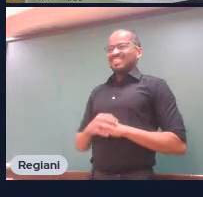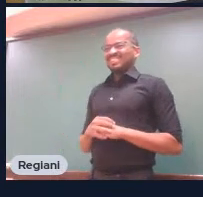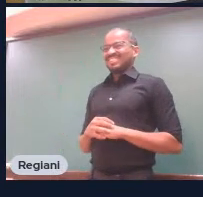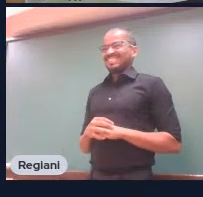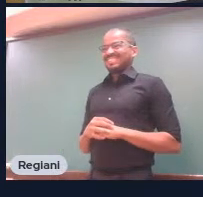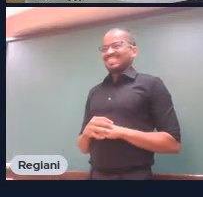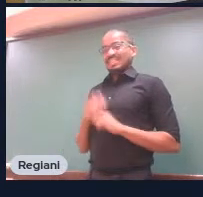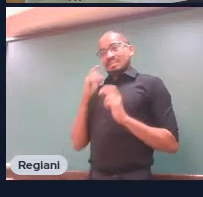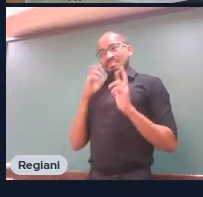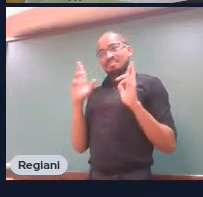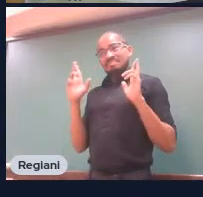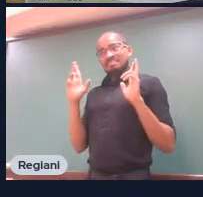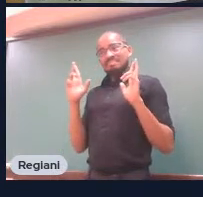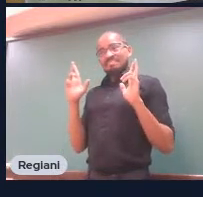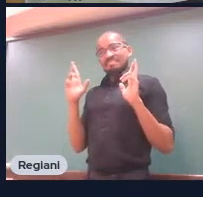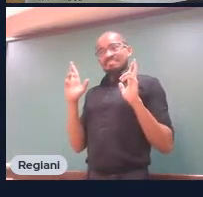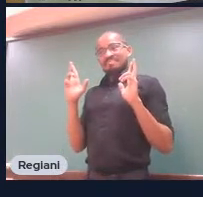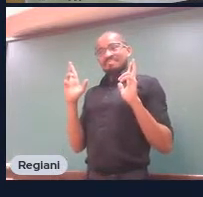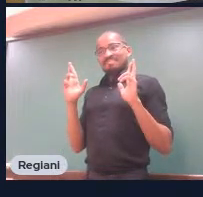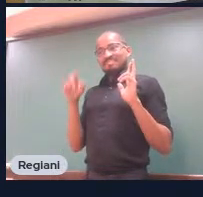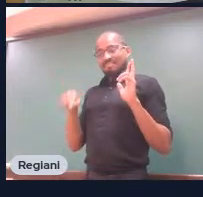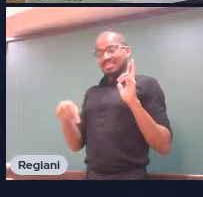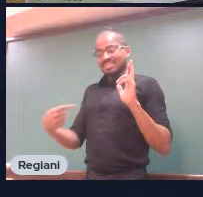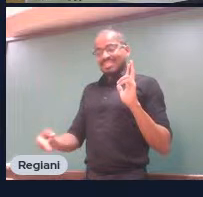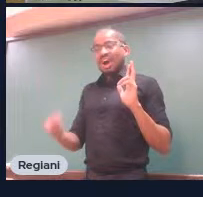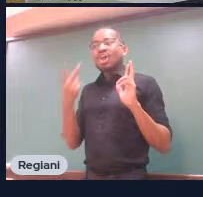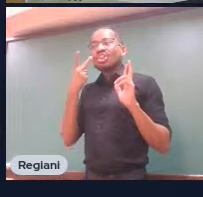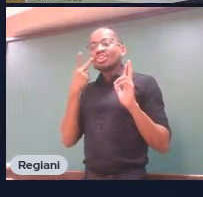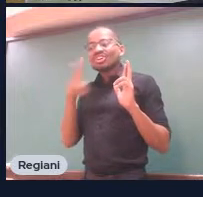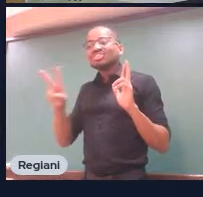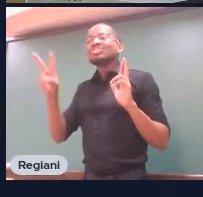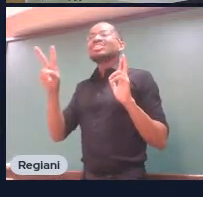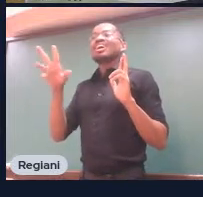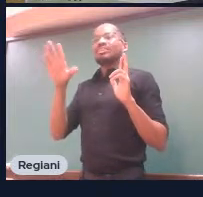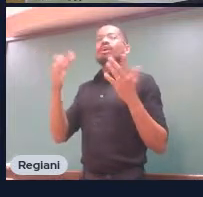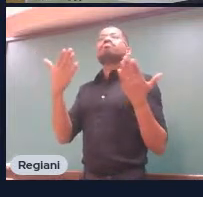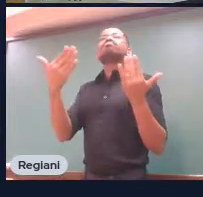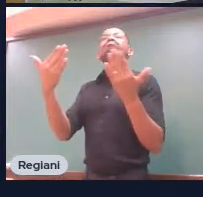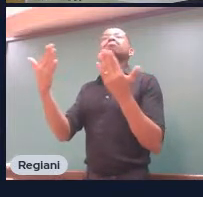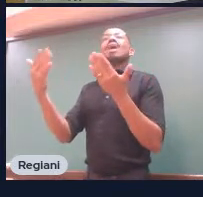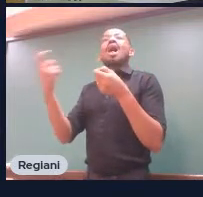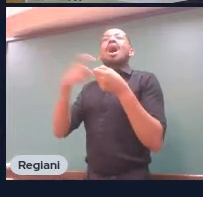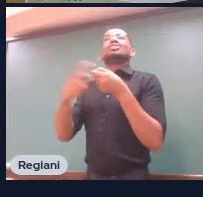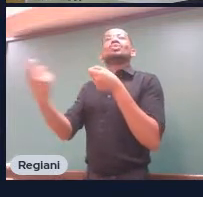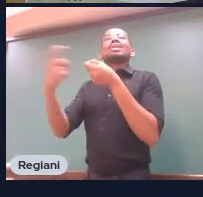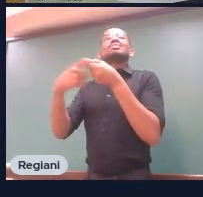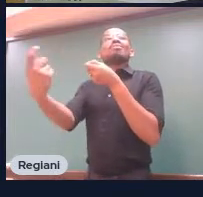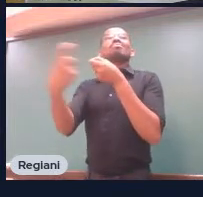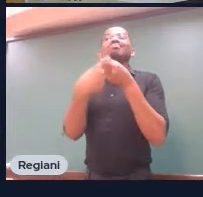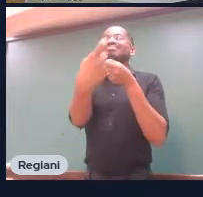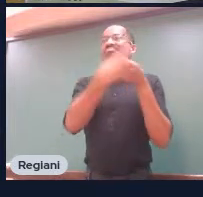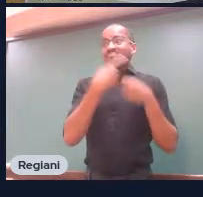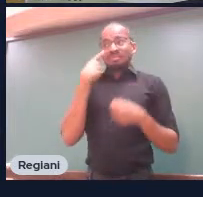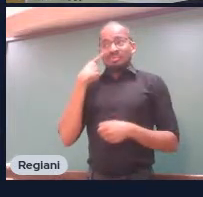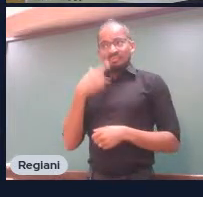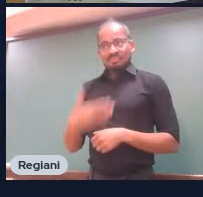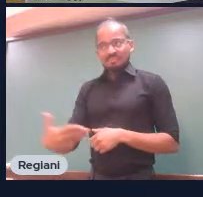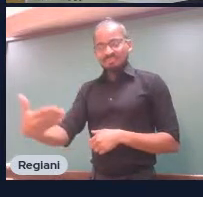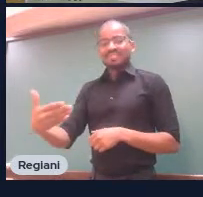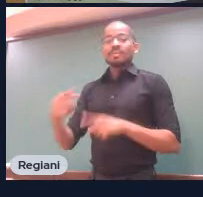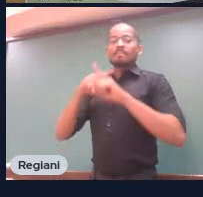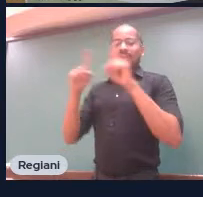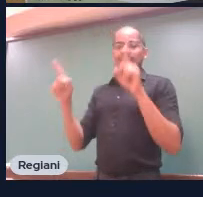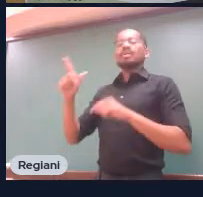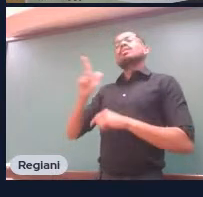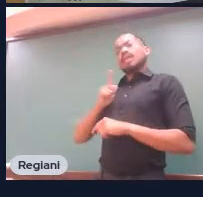Hopefully, at the general meeting in 2 days from now, we will have such an association. Cross-cutting that, we have ELEX, so this